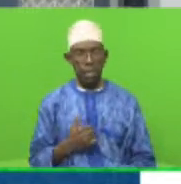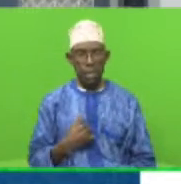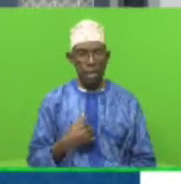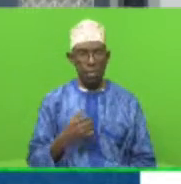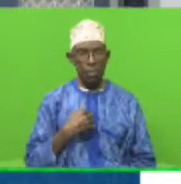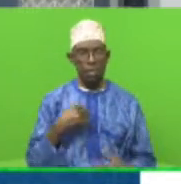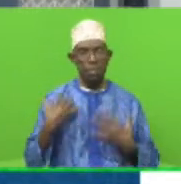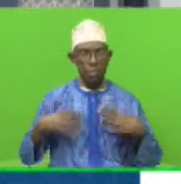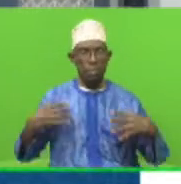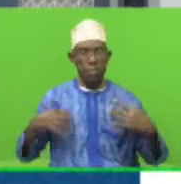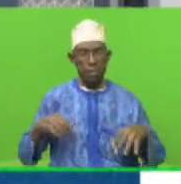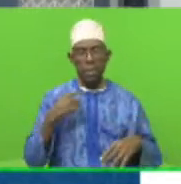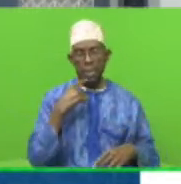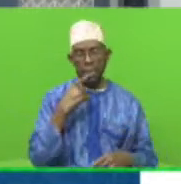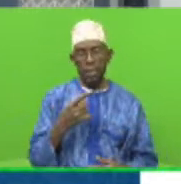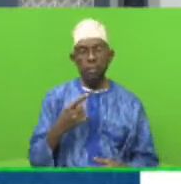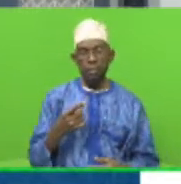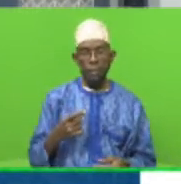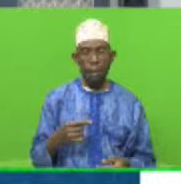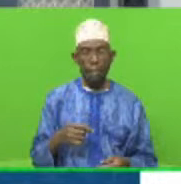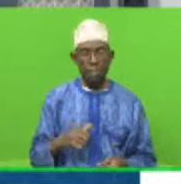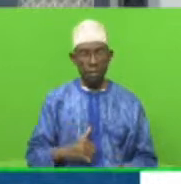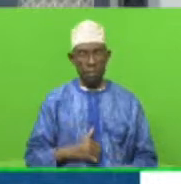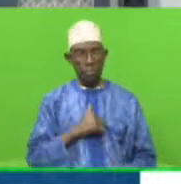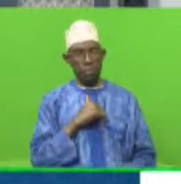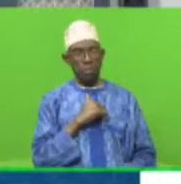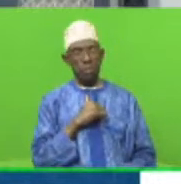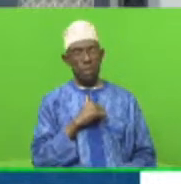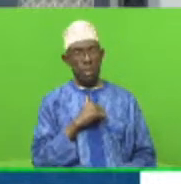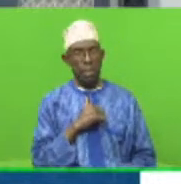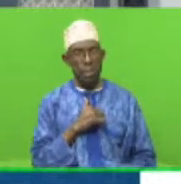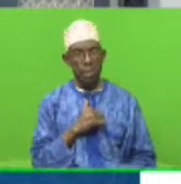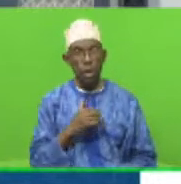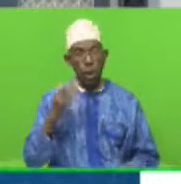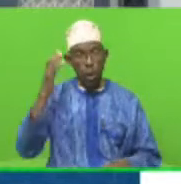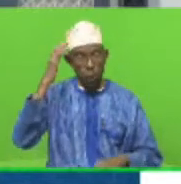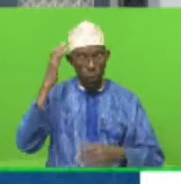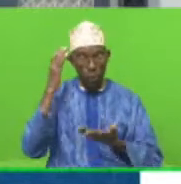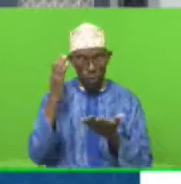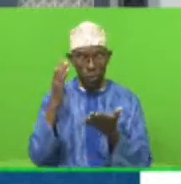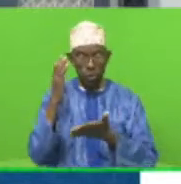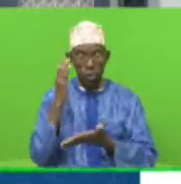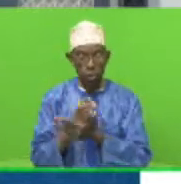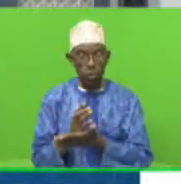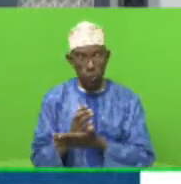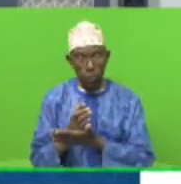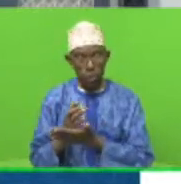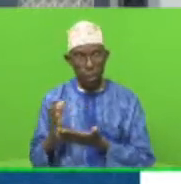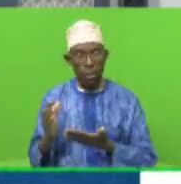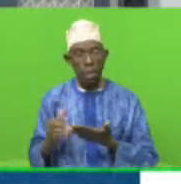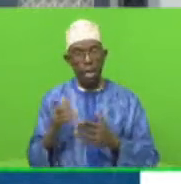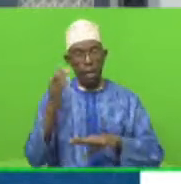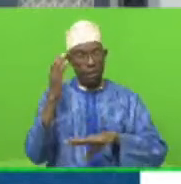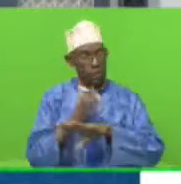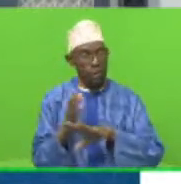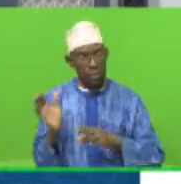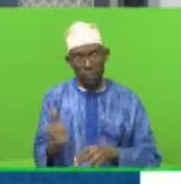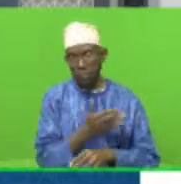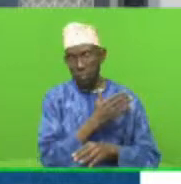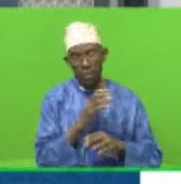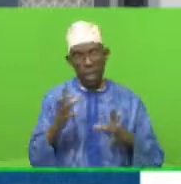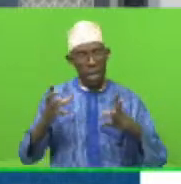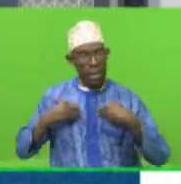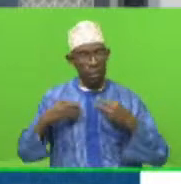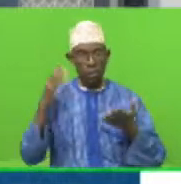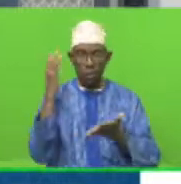have heard people. They, you know, arrogance is batarul haqq wa ghamtin nas, that you do not